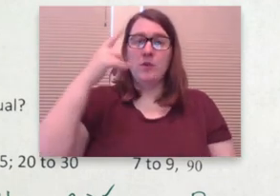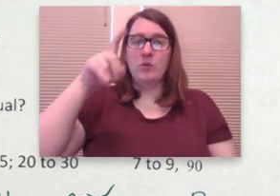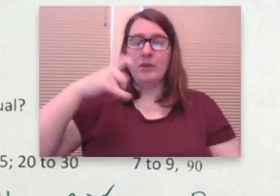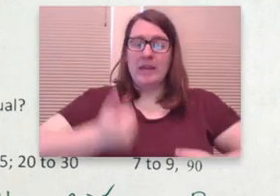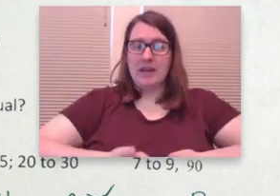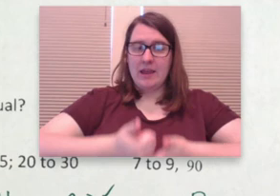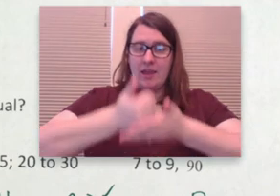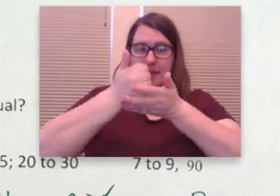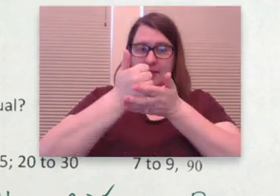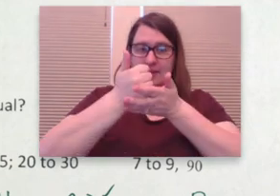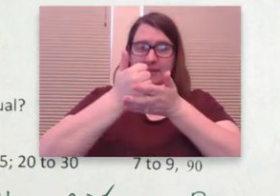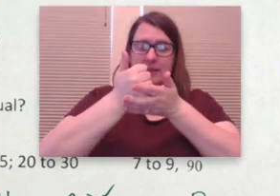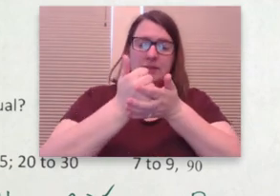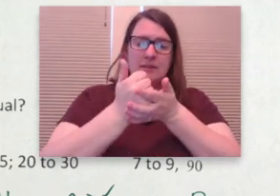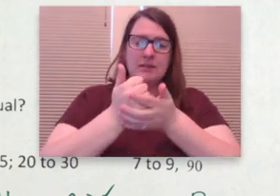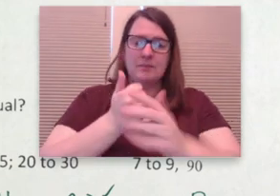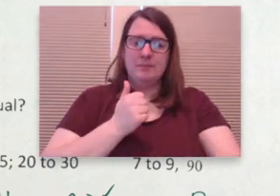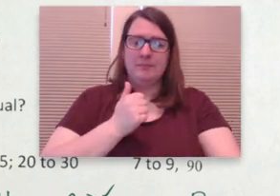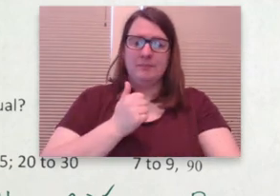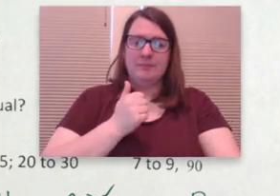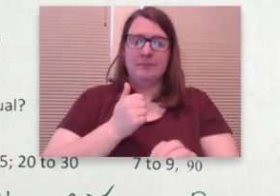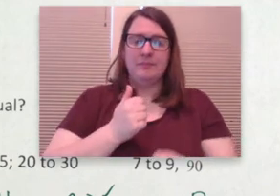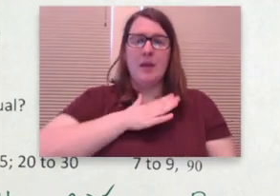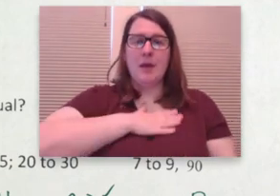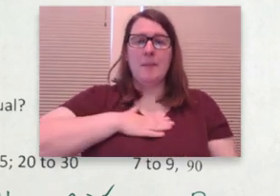So if you need assistance,